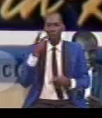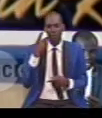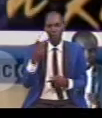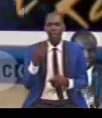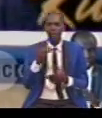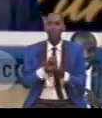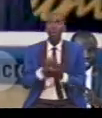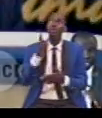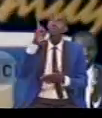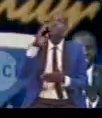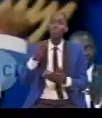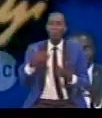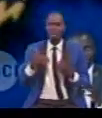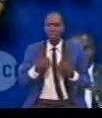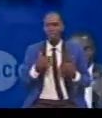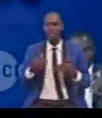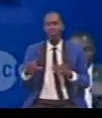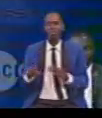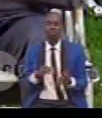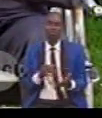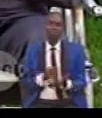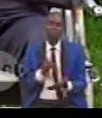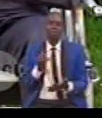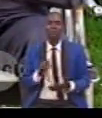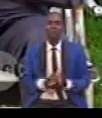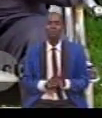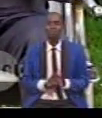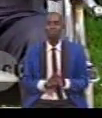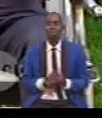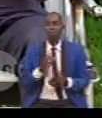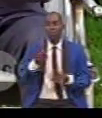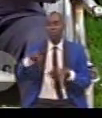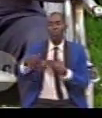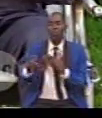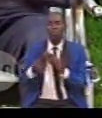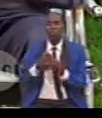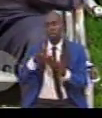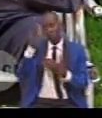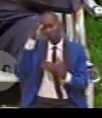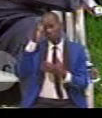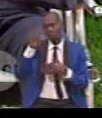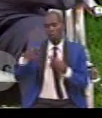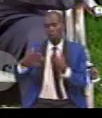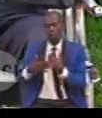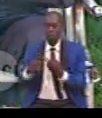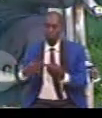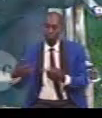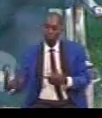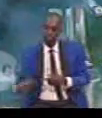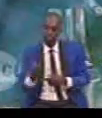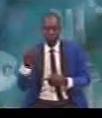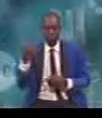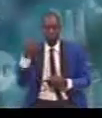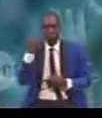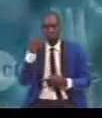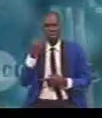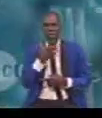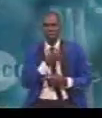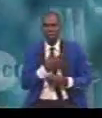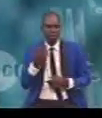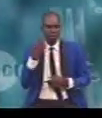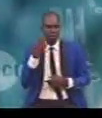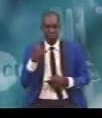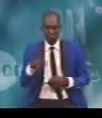that God has done it. And I went back to take the phone, and I saw the